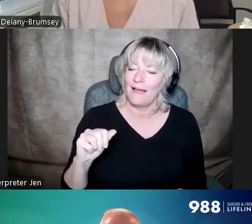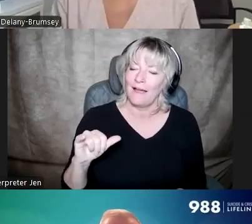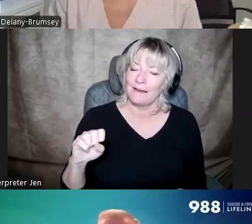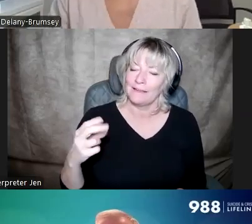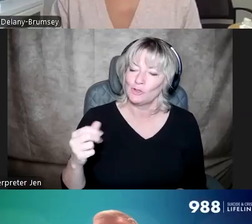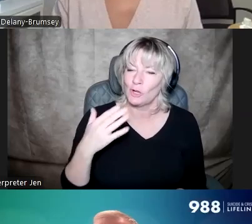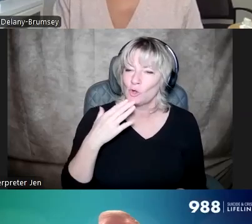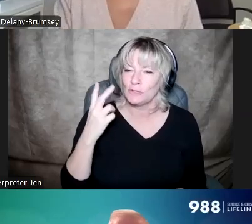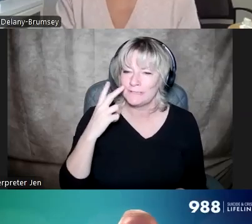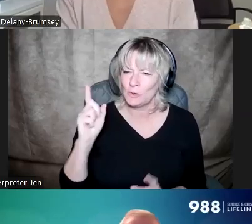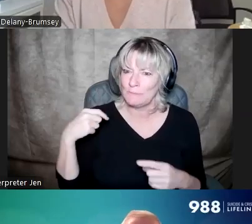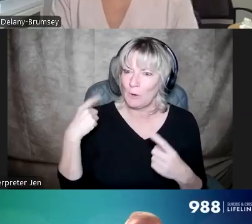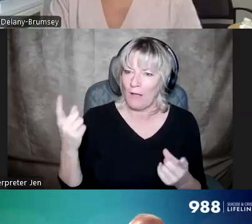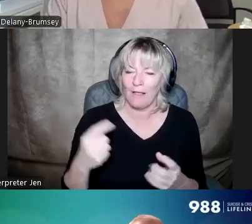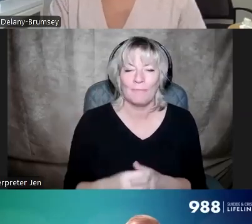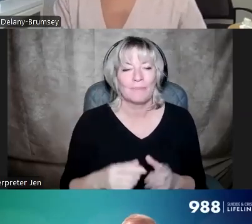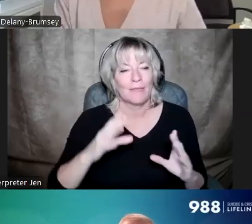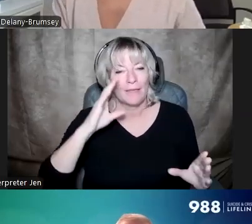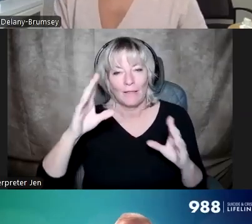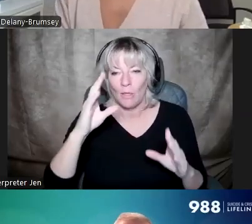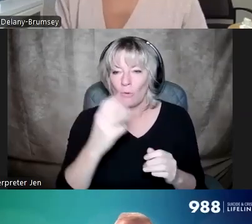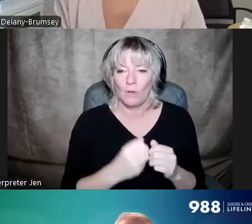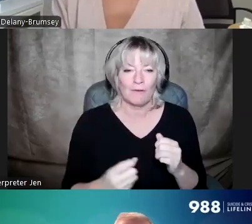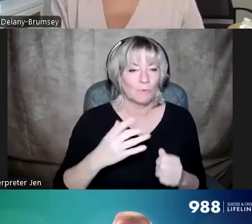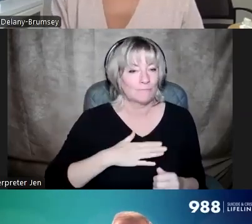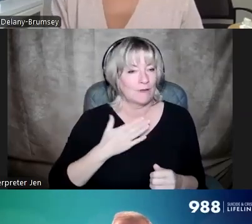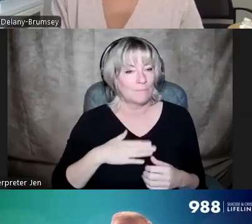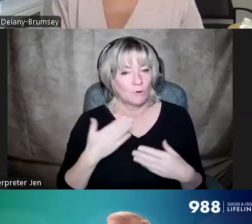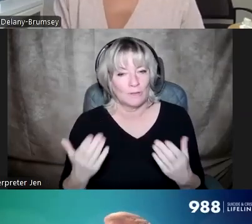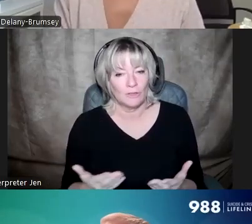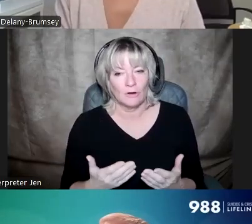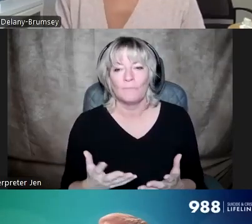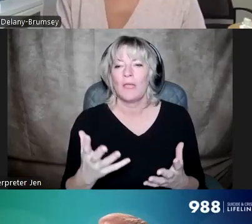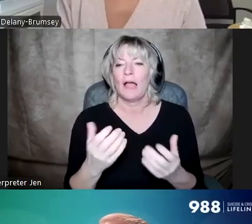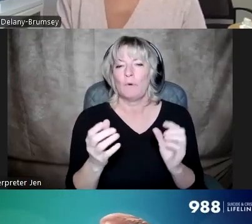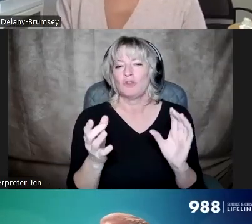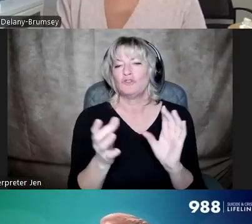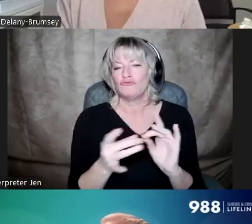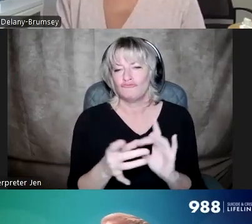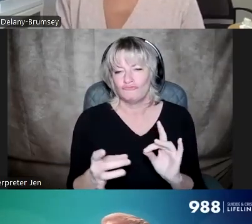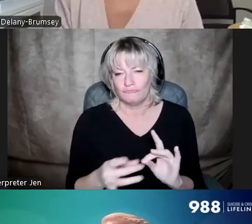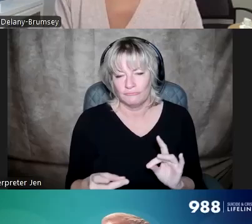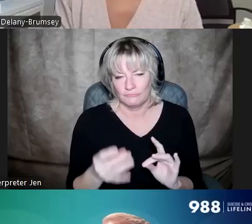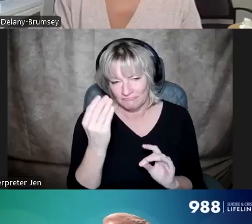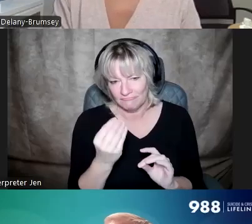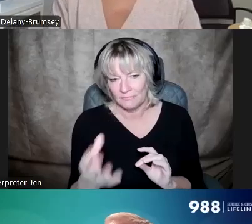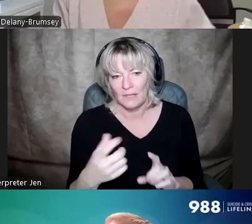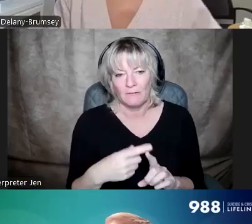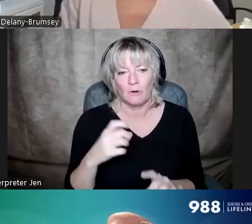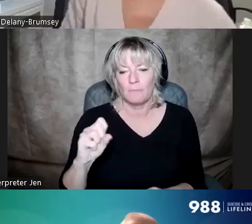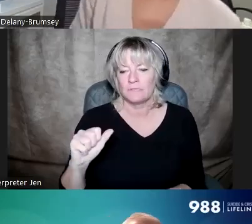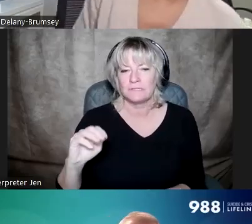bit. Hello, everyone. Happy to be here. Just wanted to provide a couple of updates from